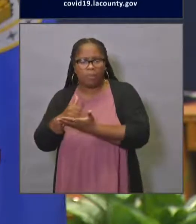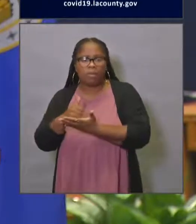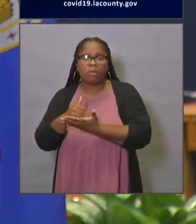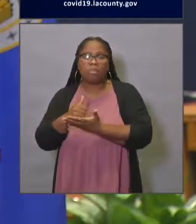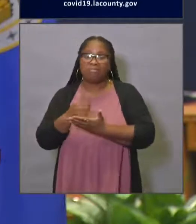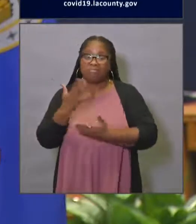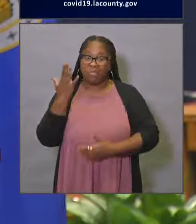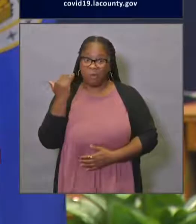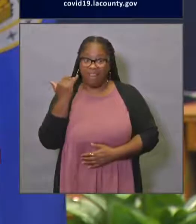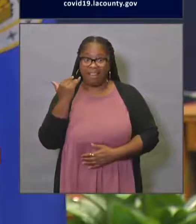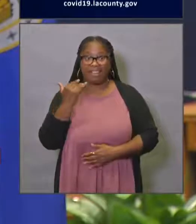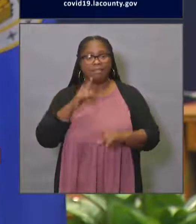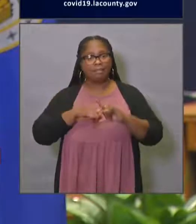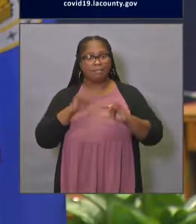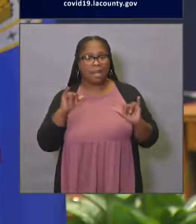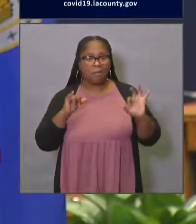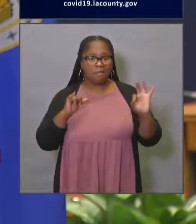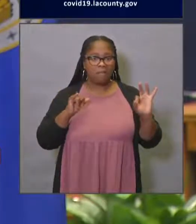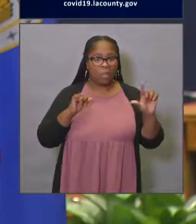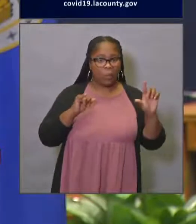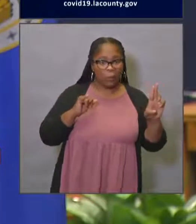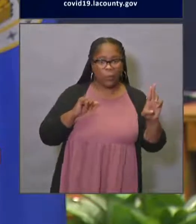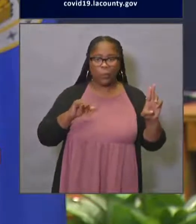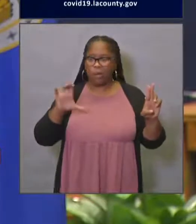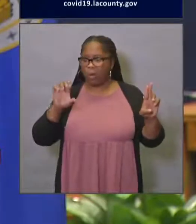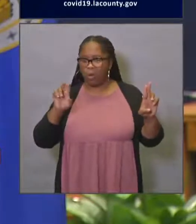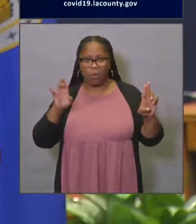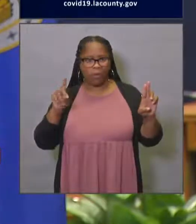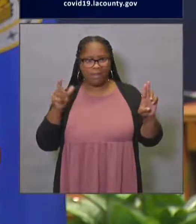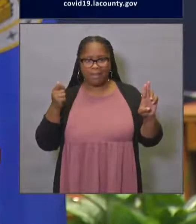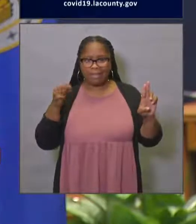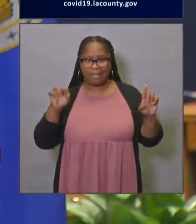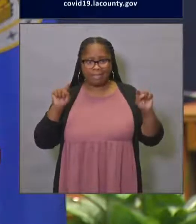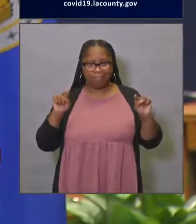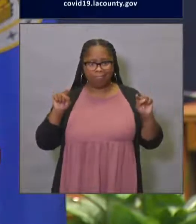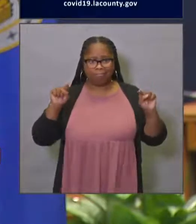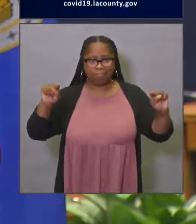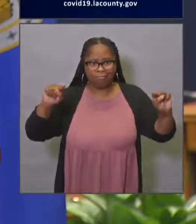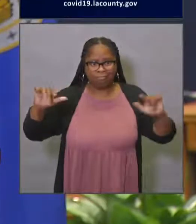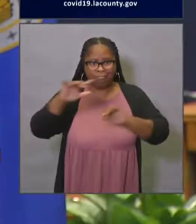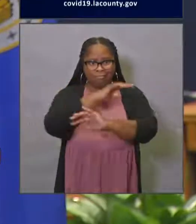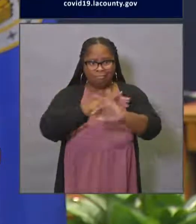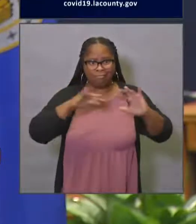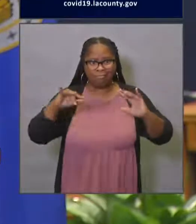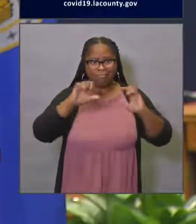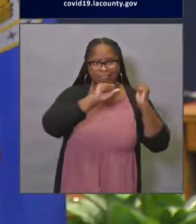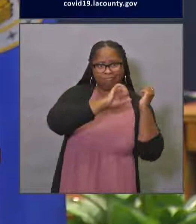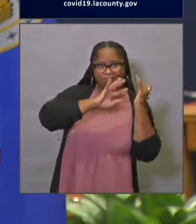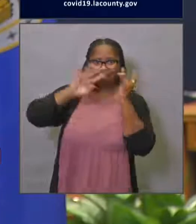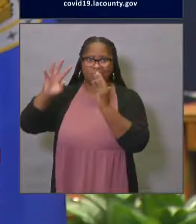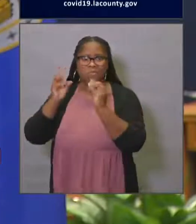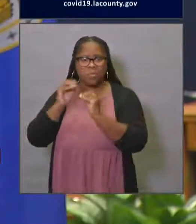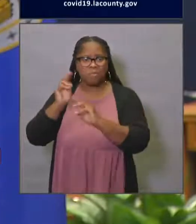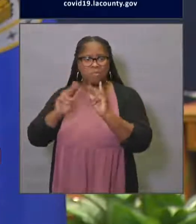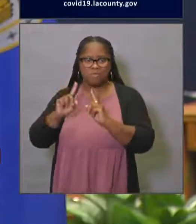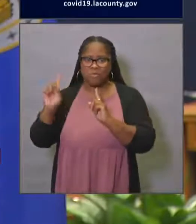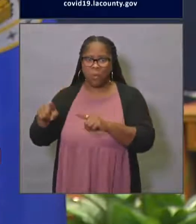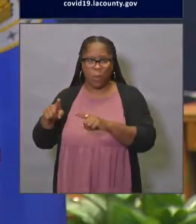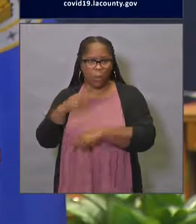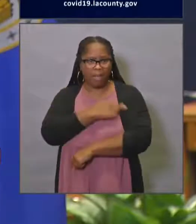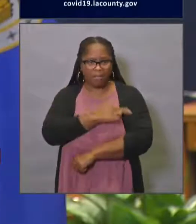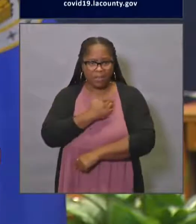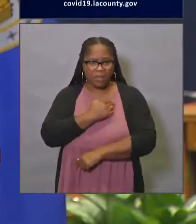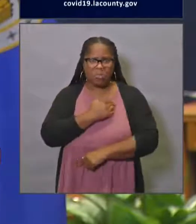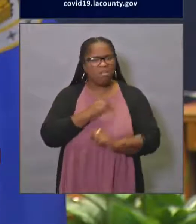from having both flu and COVID-19 circulating at the same time. If you need to find a flu clinic near you, you can